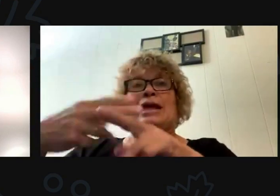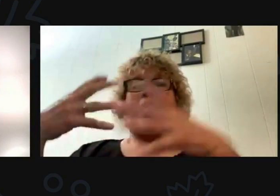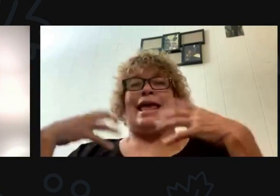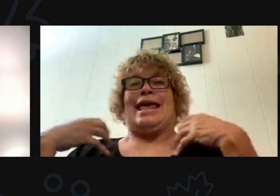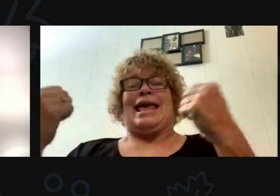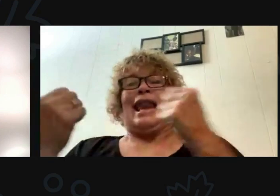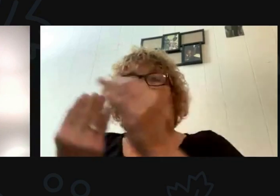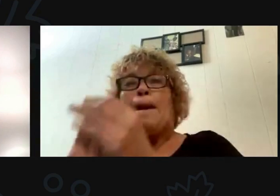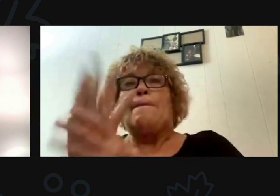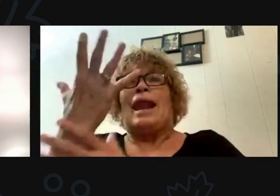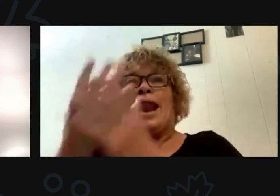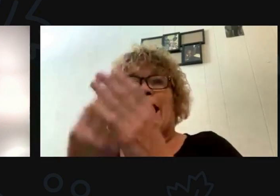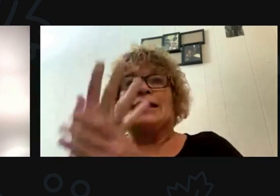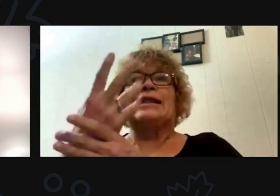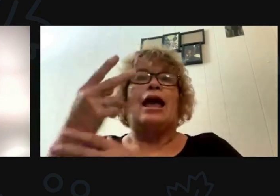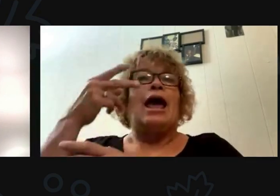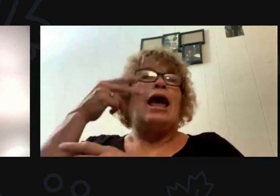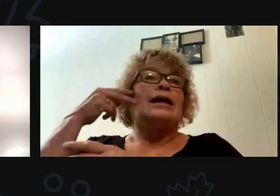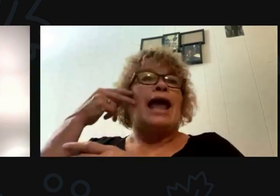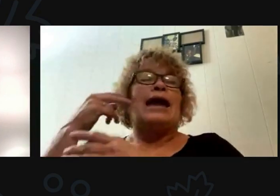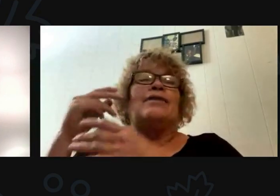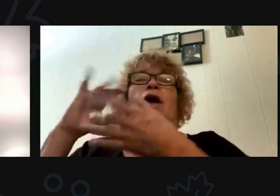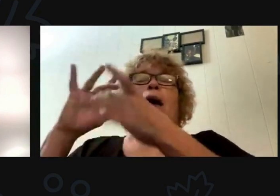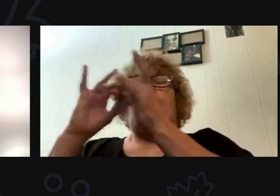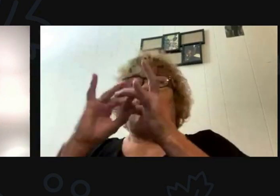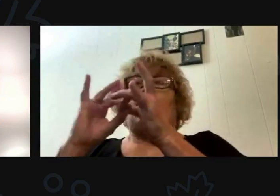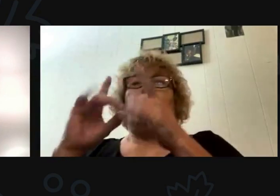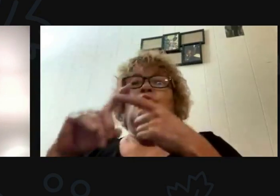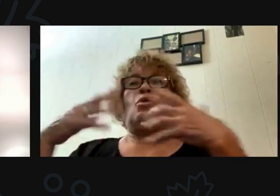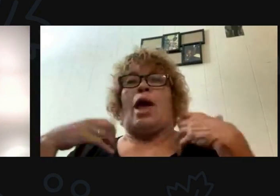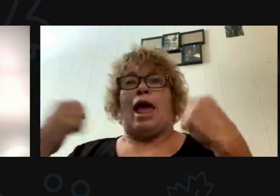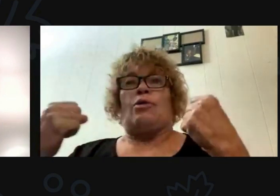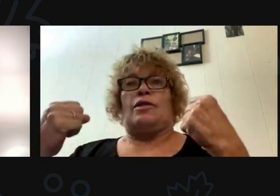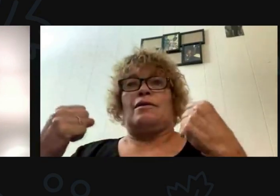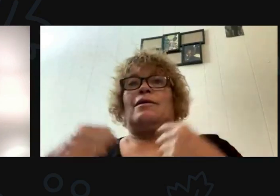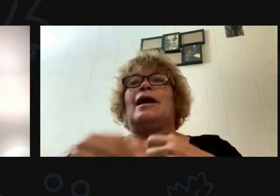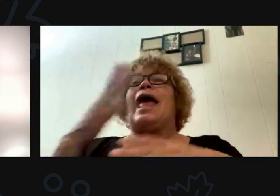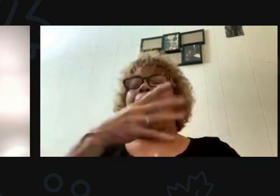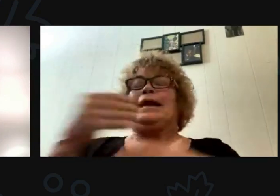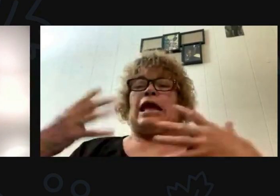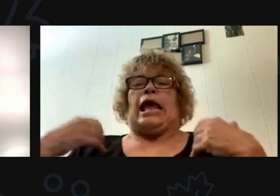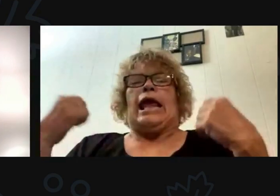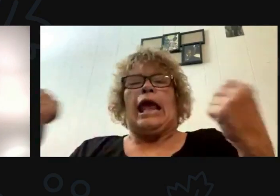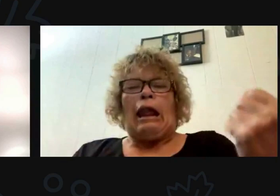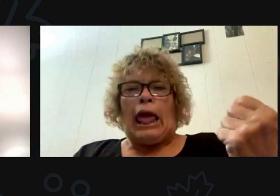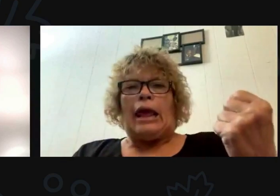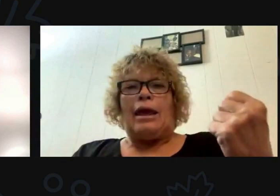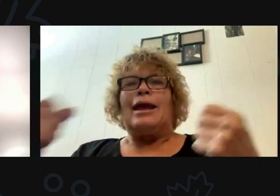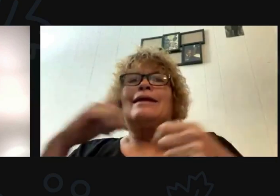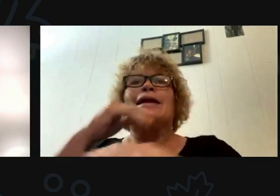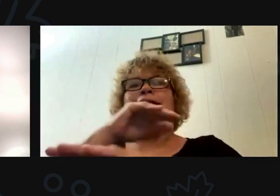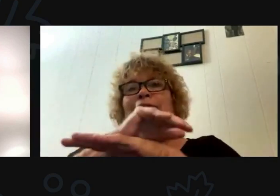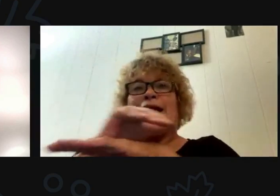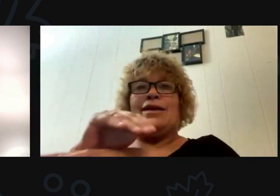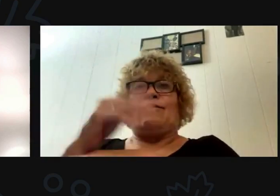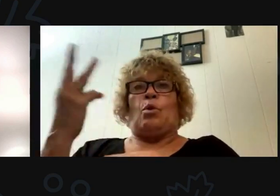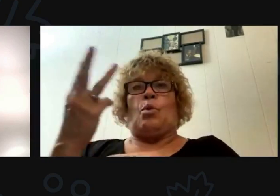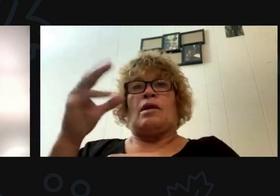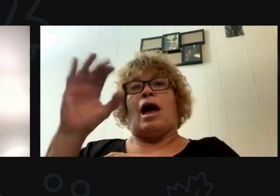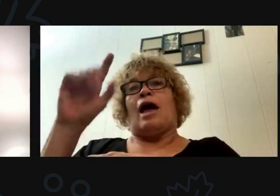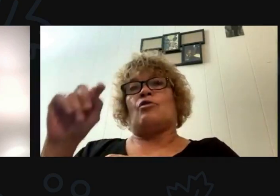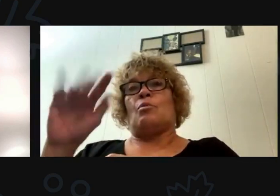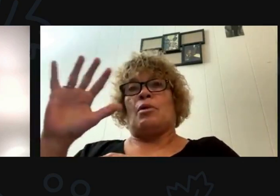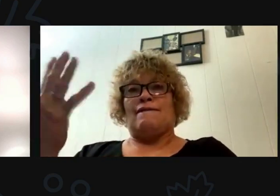Plants, Native American Connections to Nature for Health and Healing. So again, that program is on the evening of Wednesday, October 5th, on